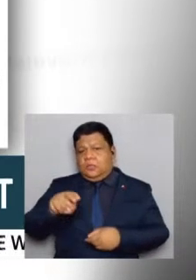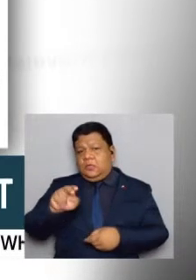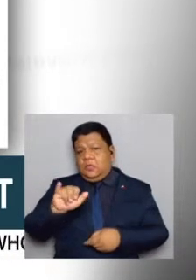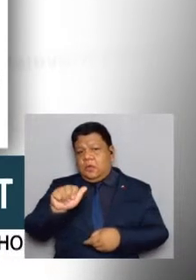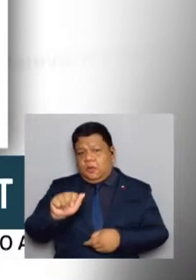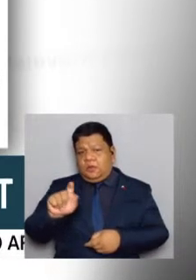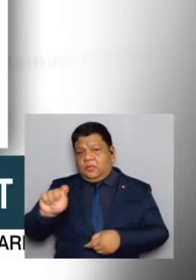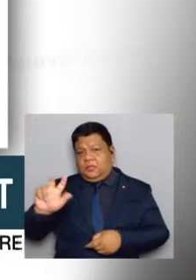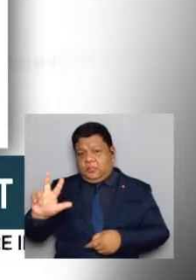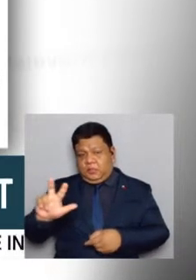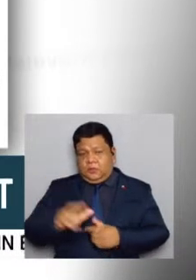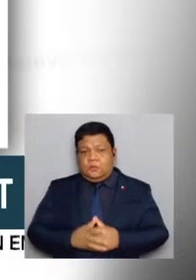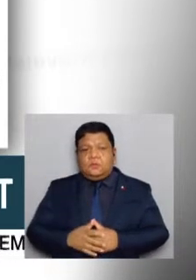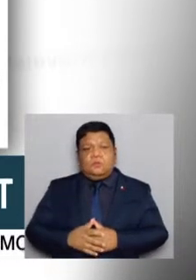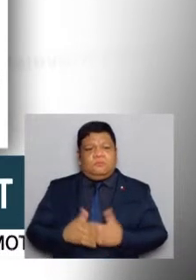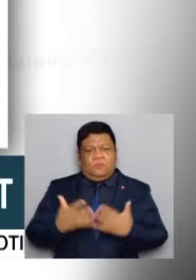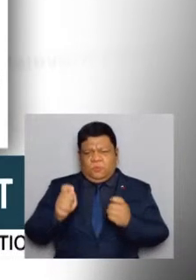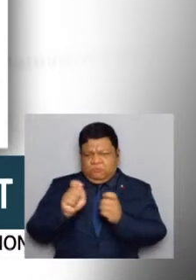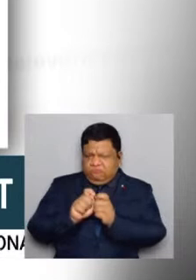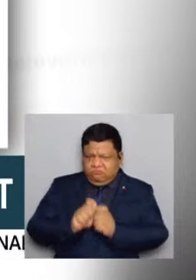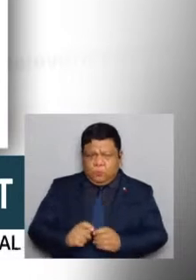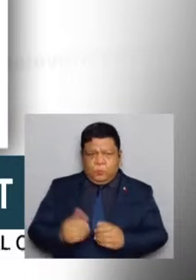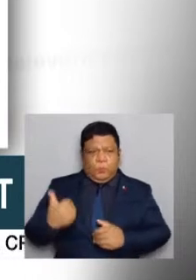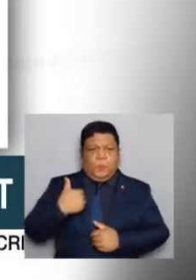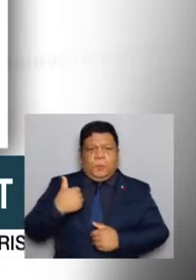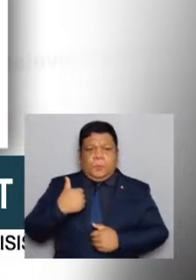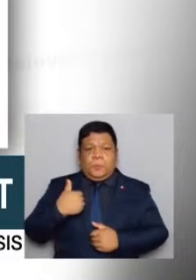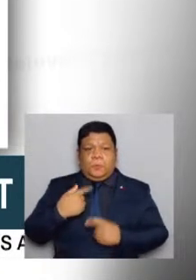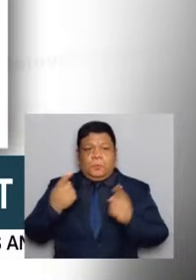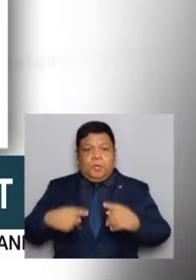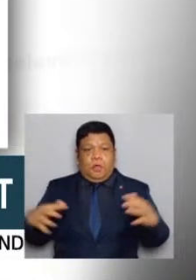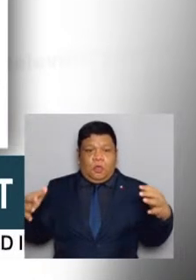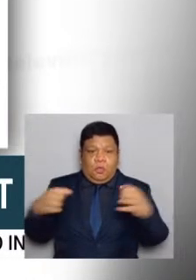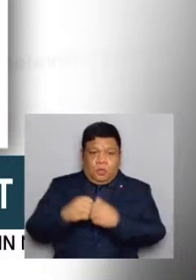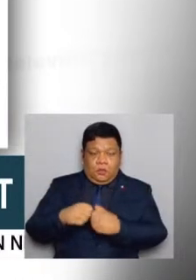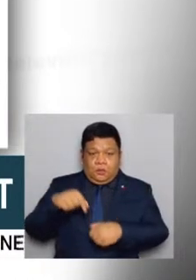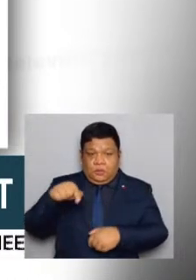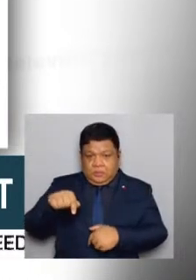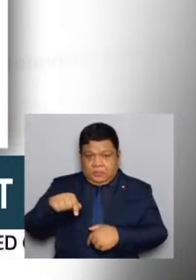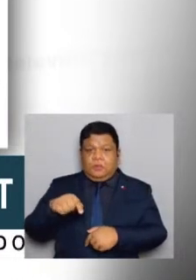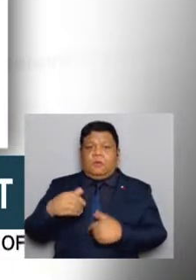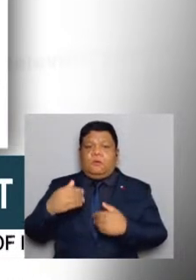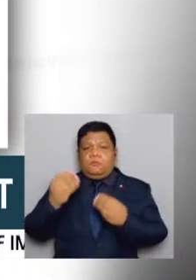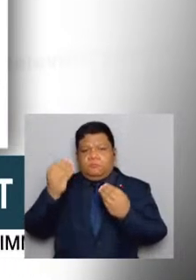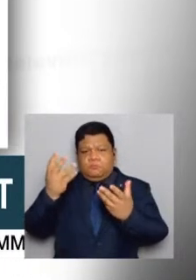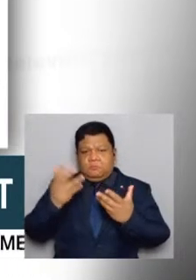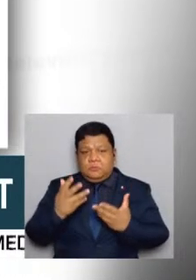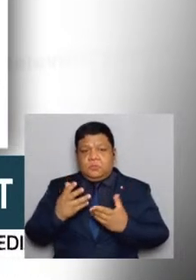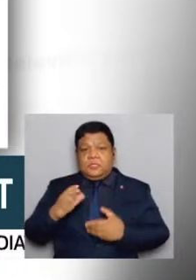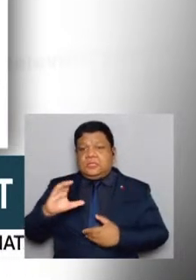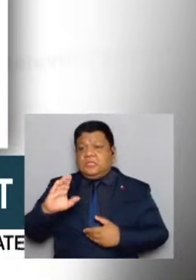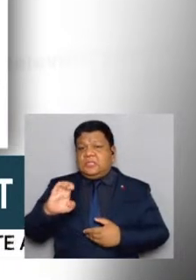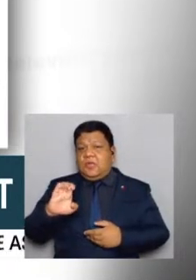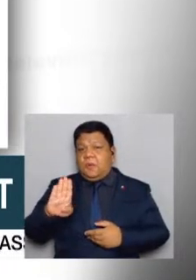Airport Terminal 3. No details about the accident were given, but the budget carrier shared the Cebu